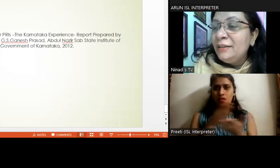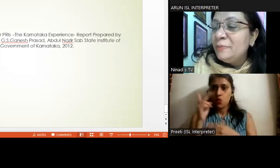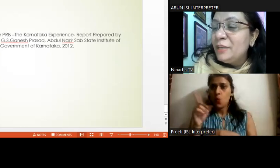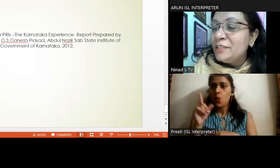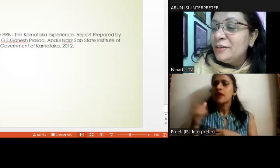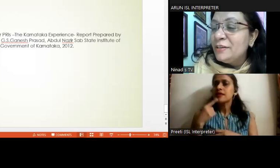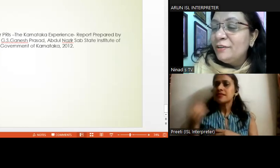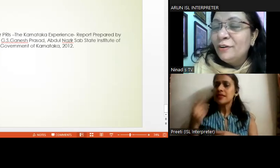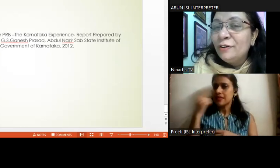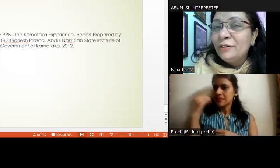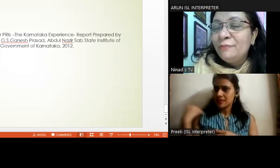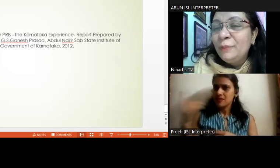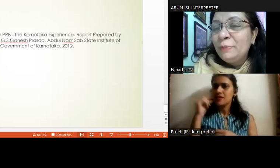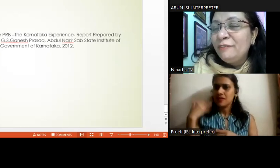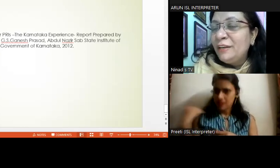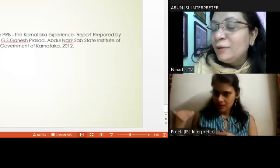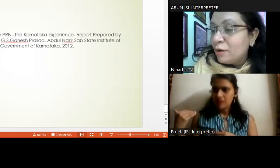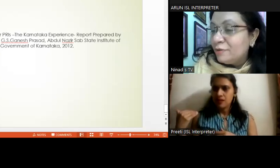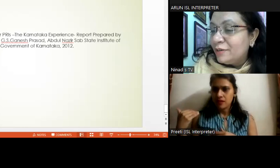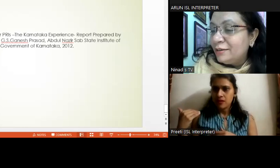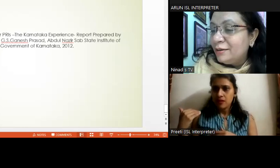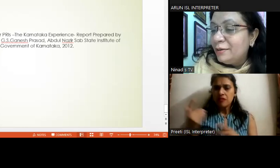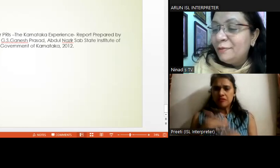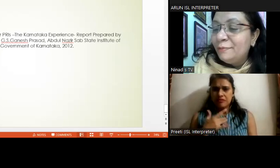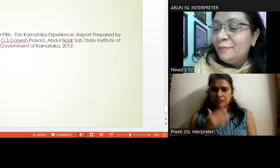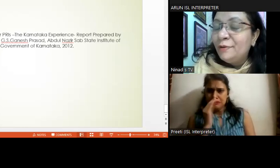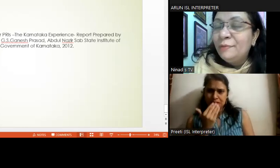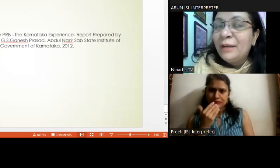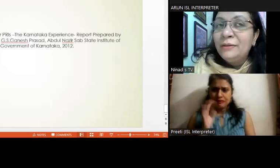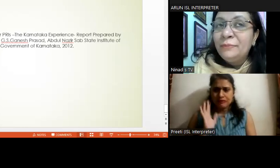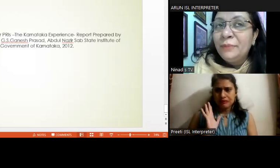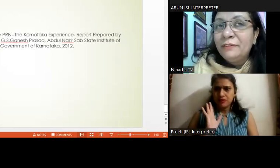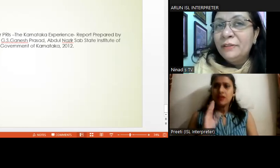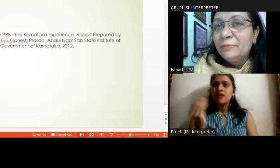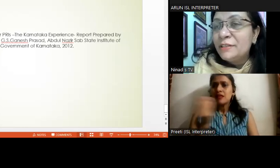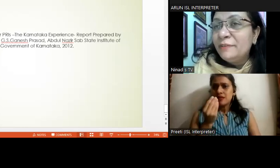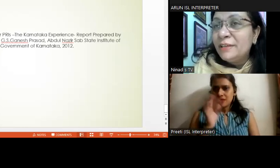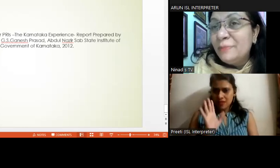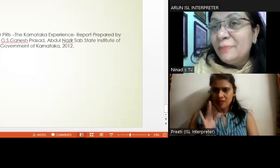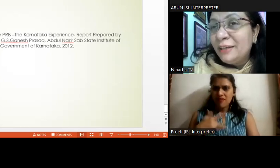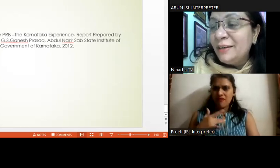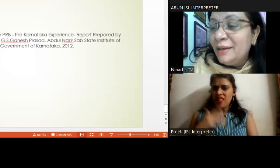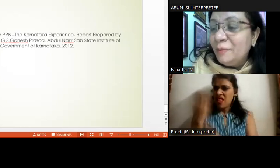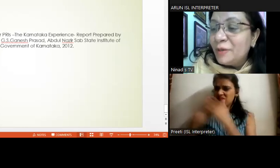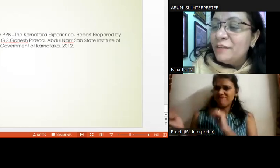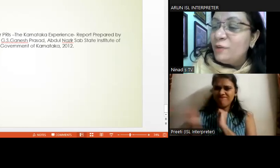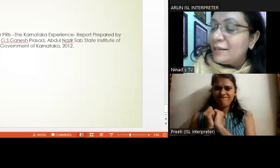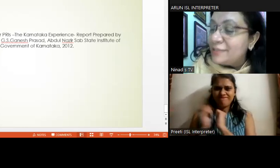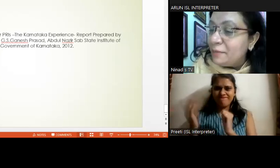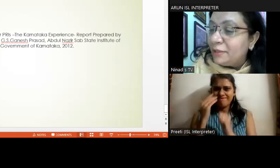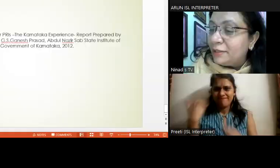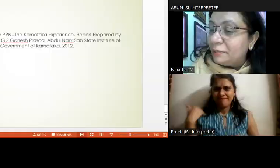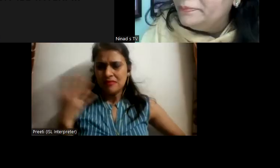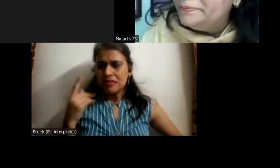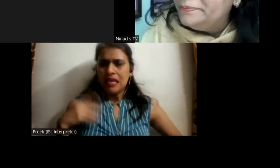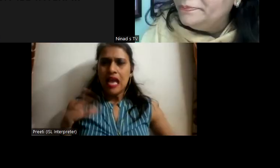the siblings or the people are feeling awkward while being with the person with disability because they have not